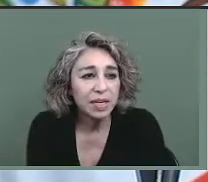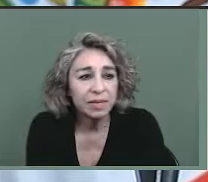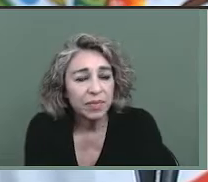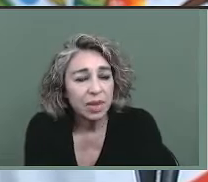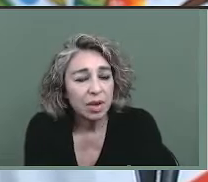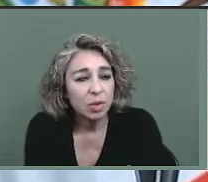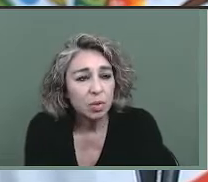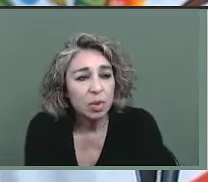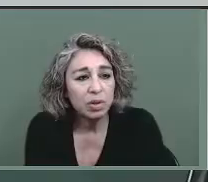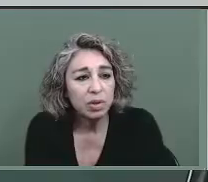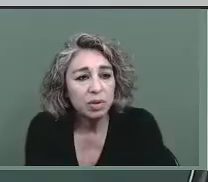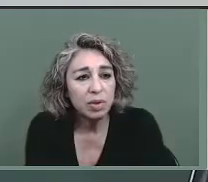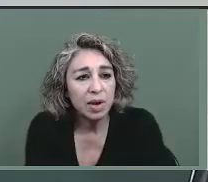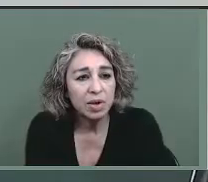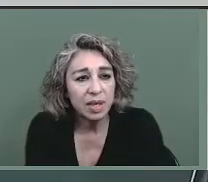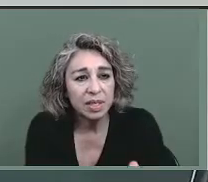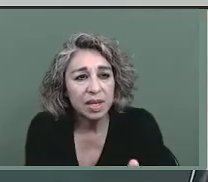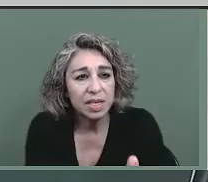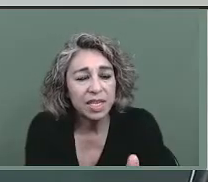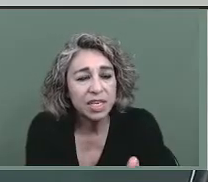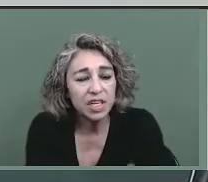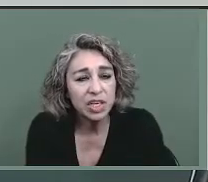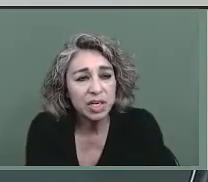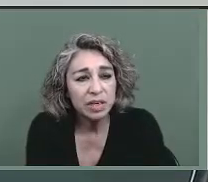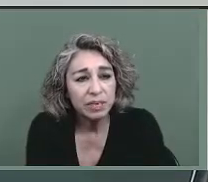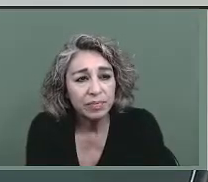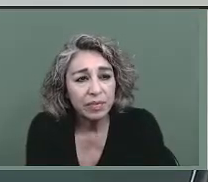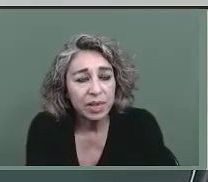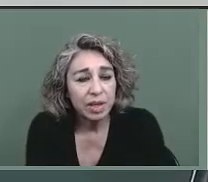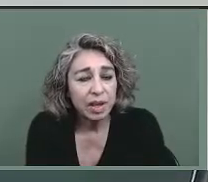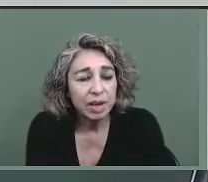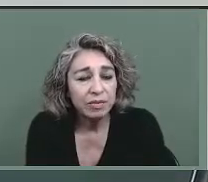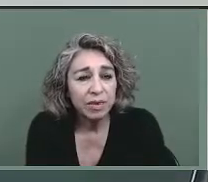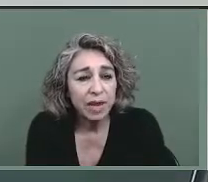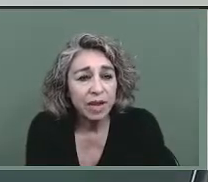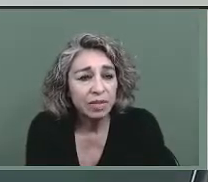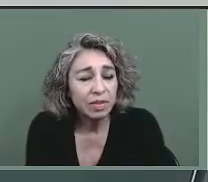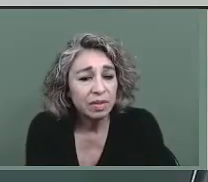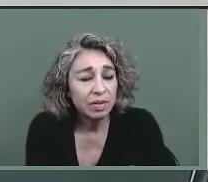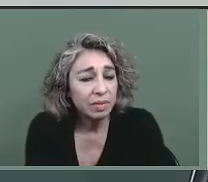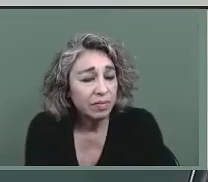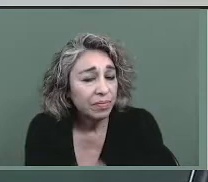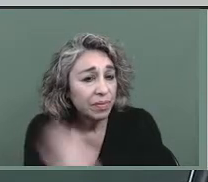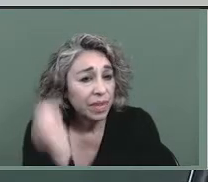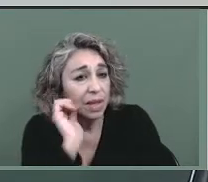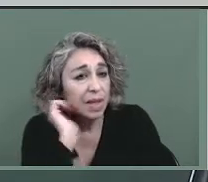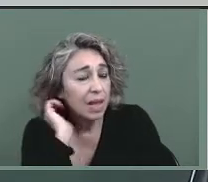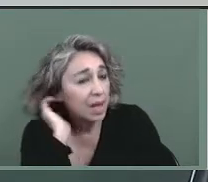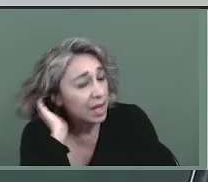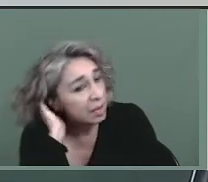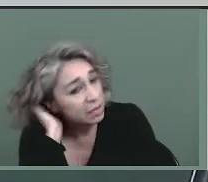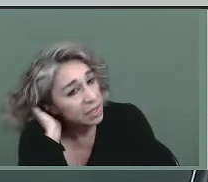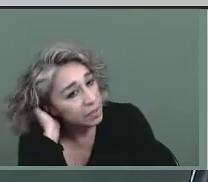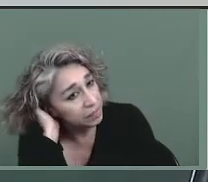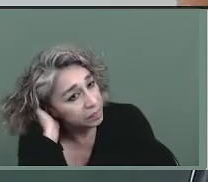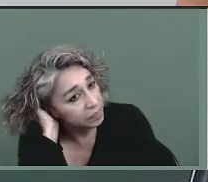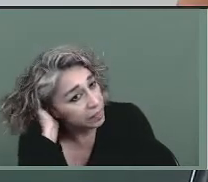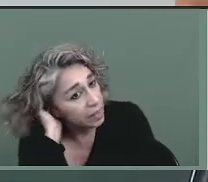rate, with two areas: attention of health in